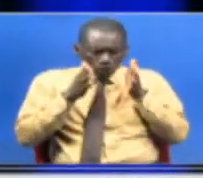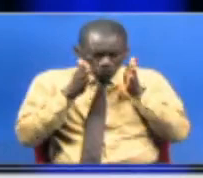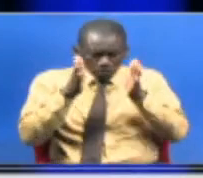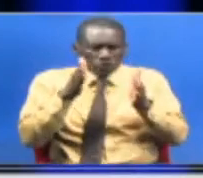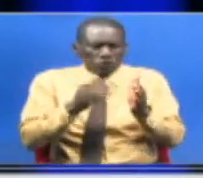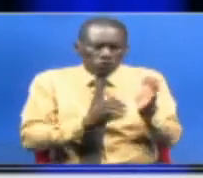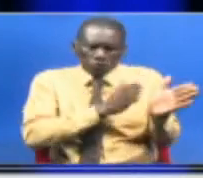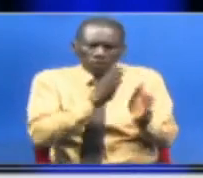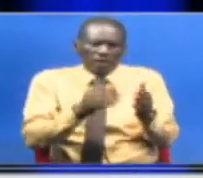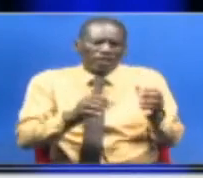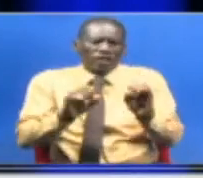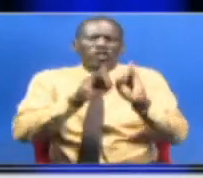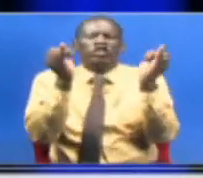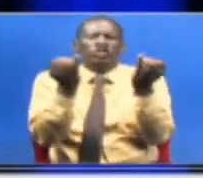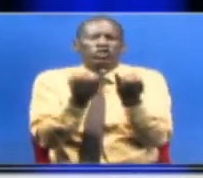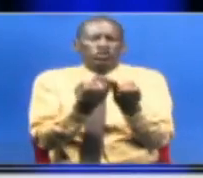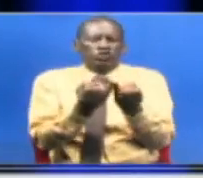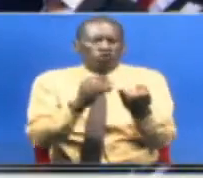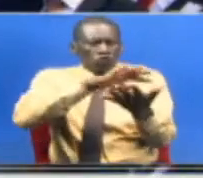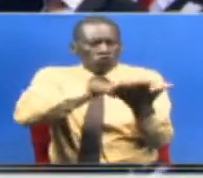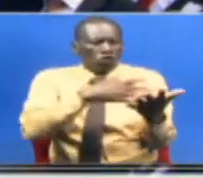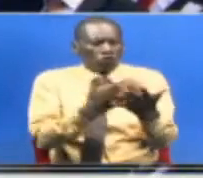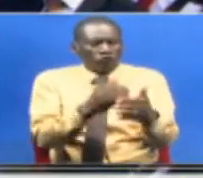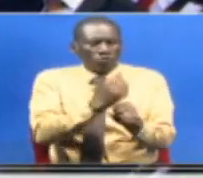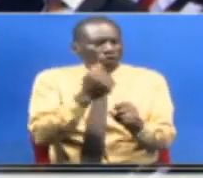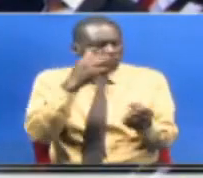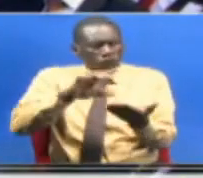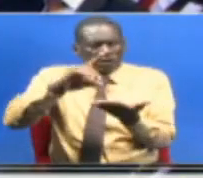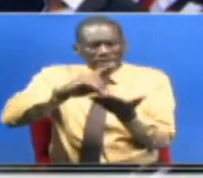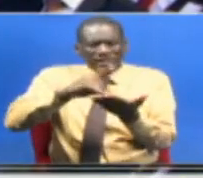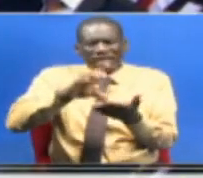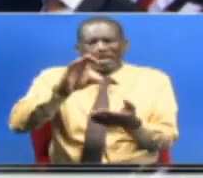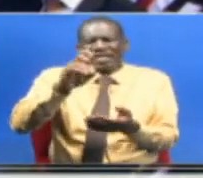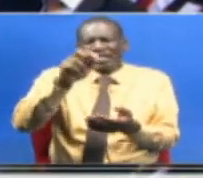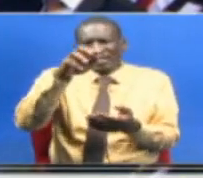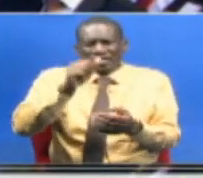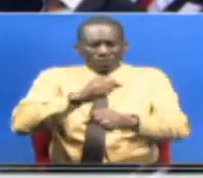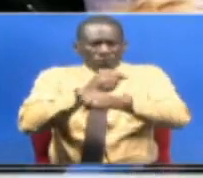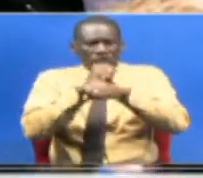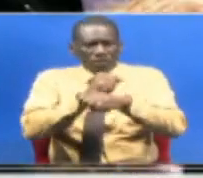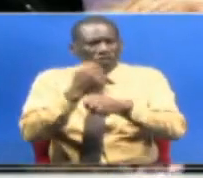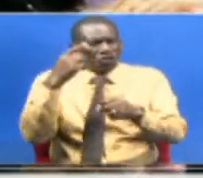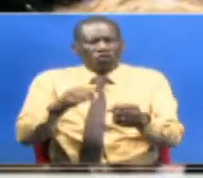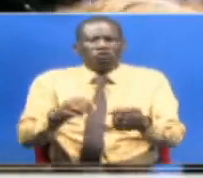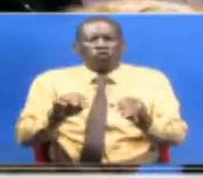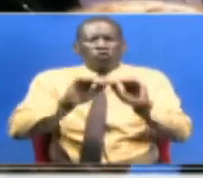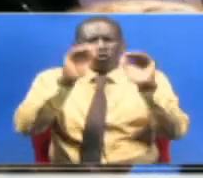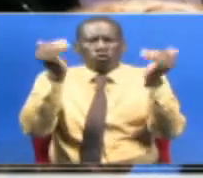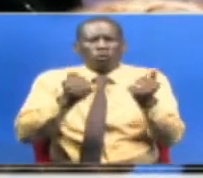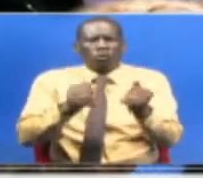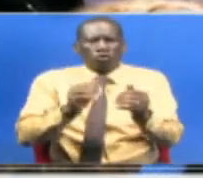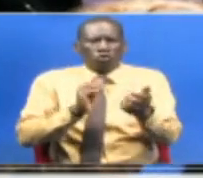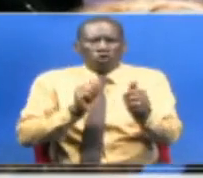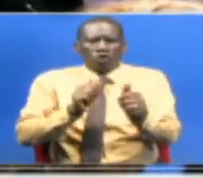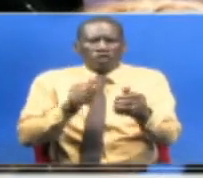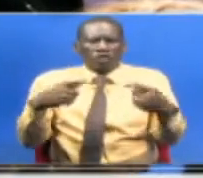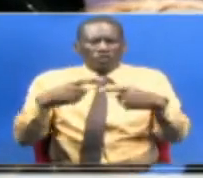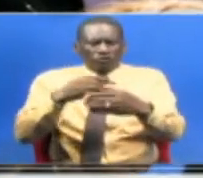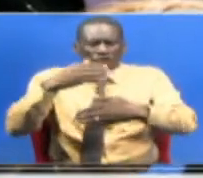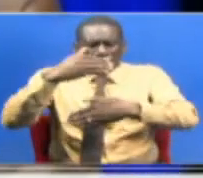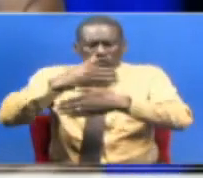institutional framework for data protection with a global regime of global cross-border privacy rules